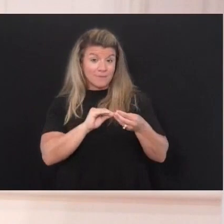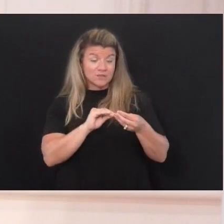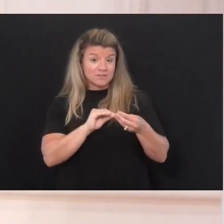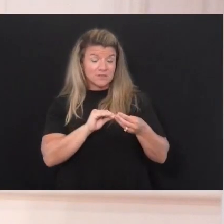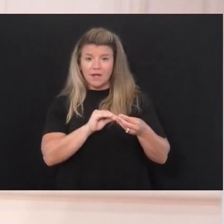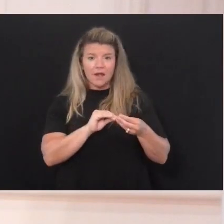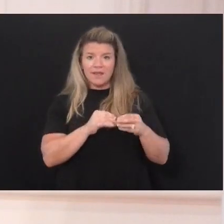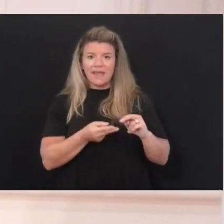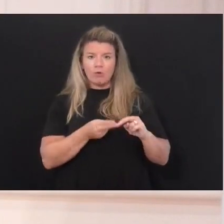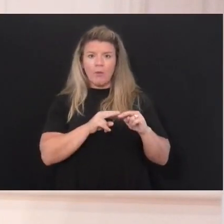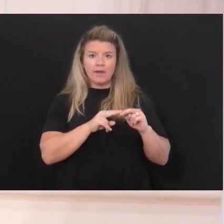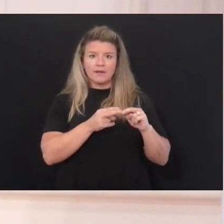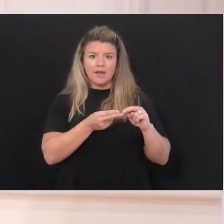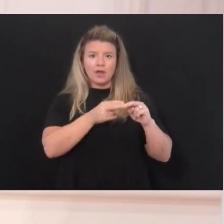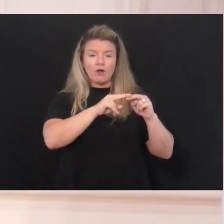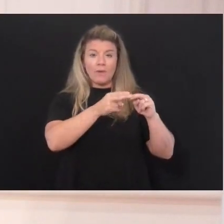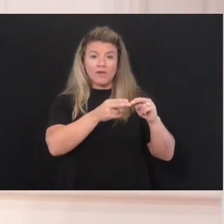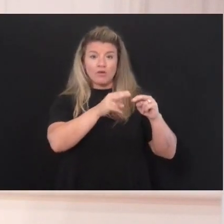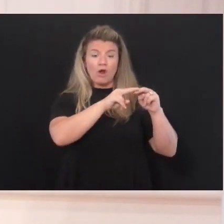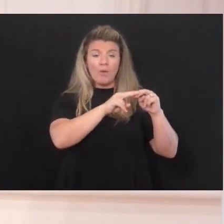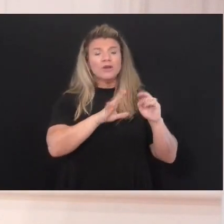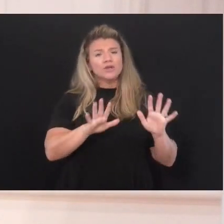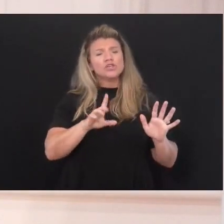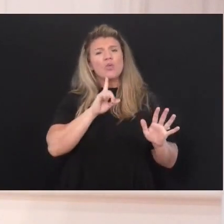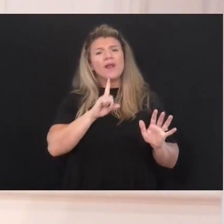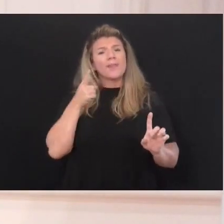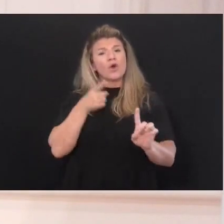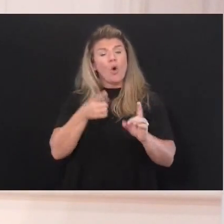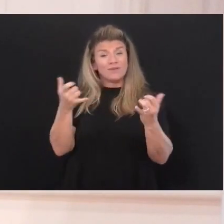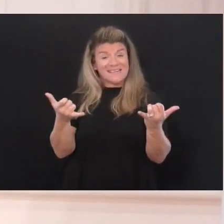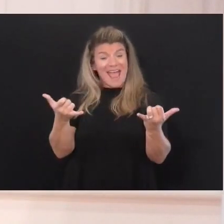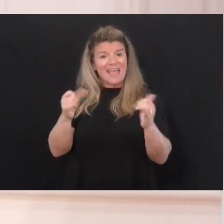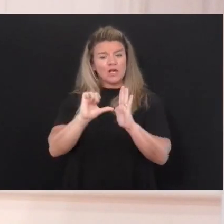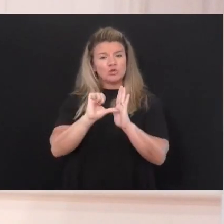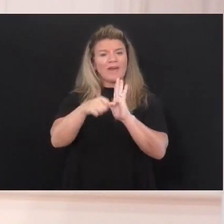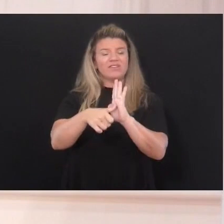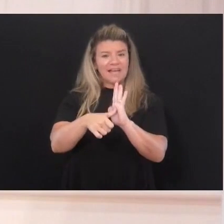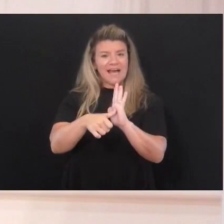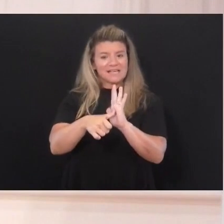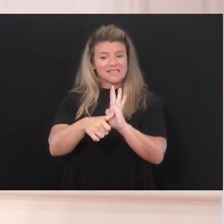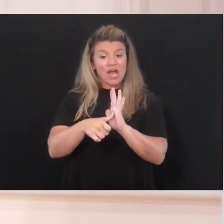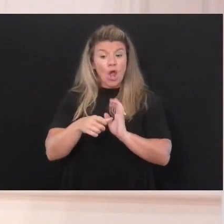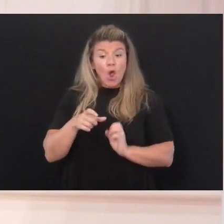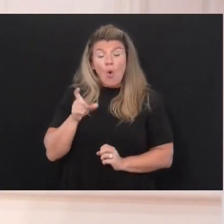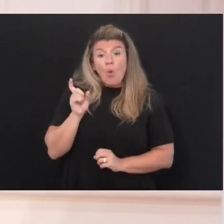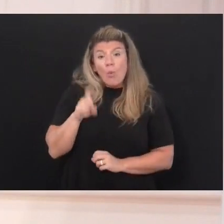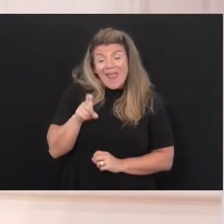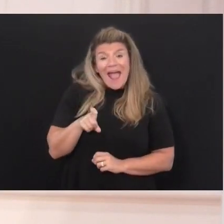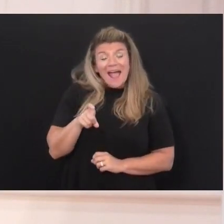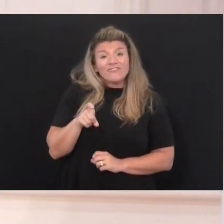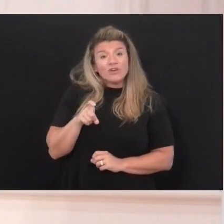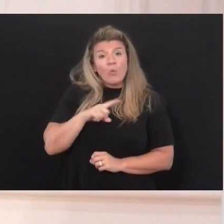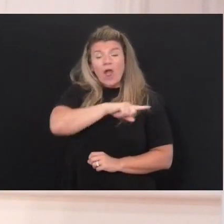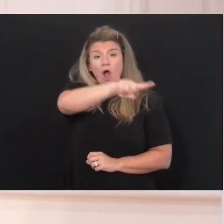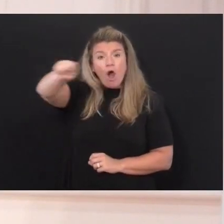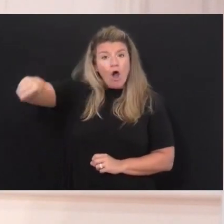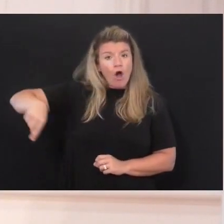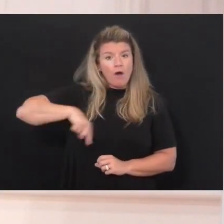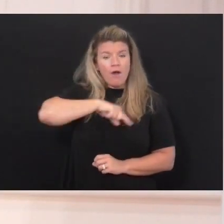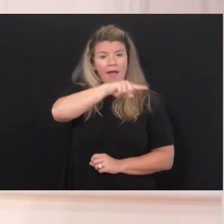you think that things happened where every state in this country got a minimum of $1.25